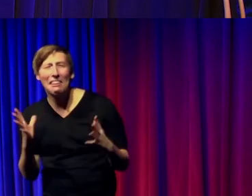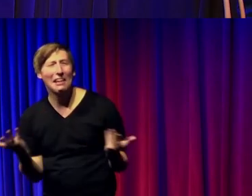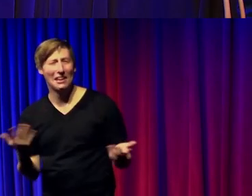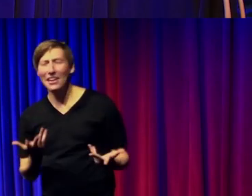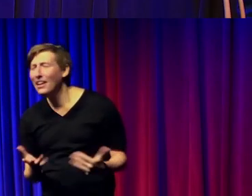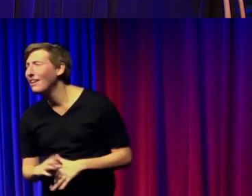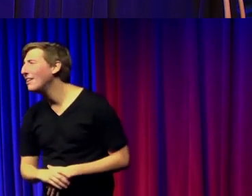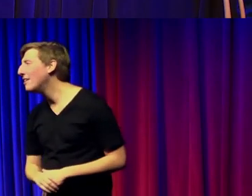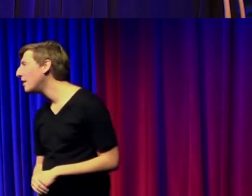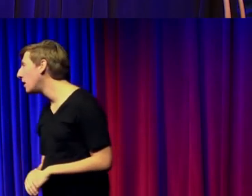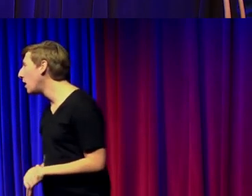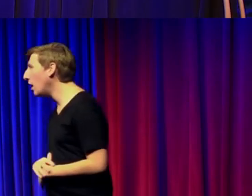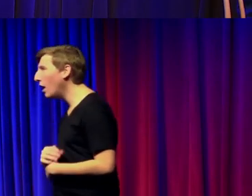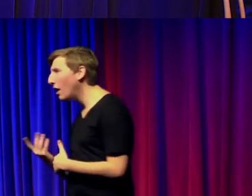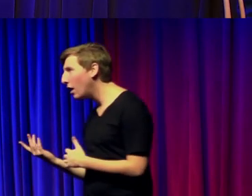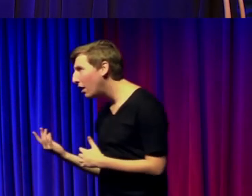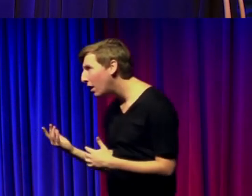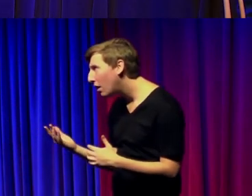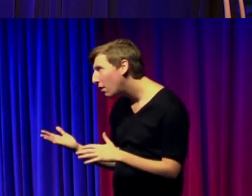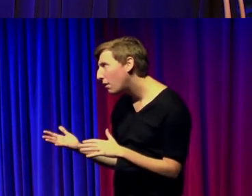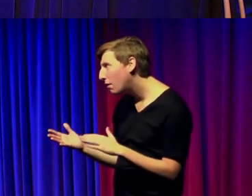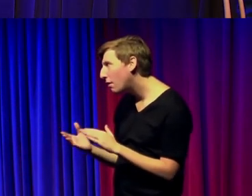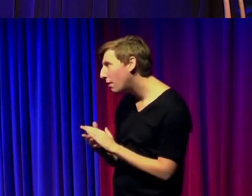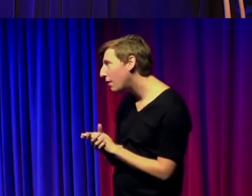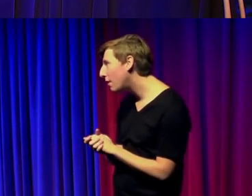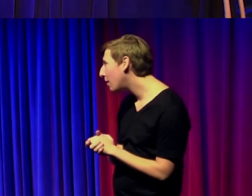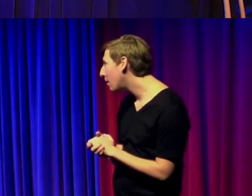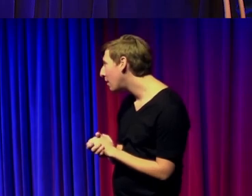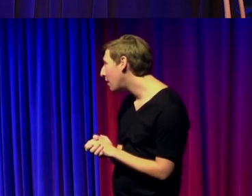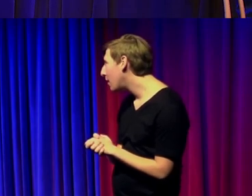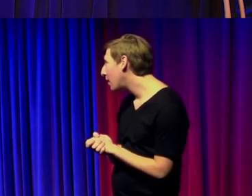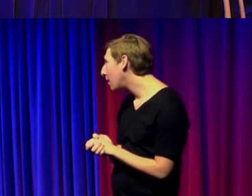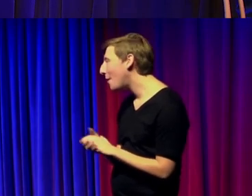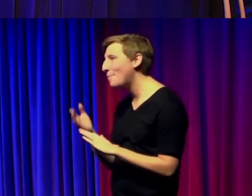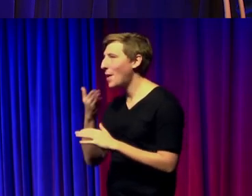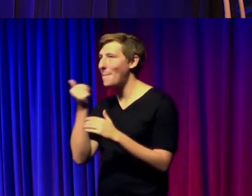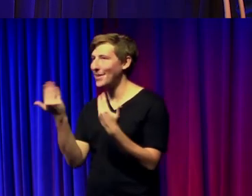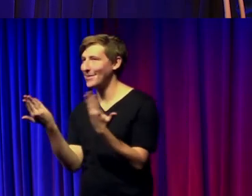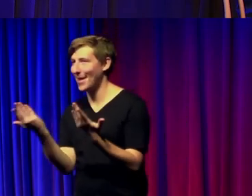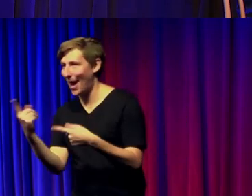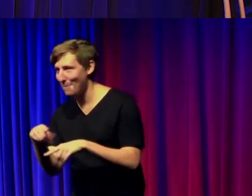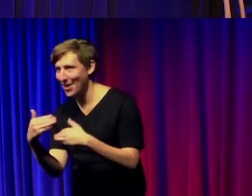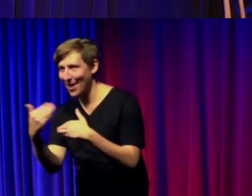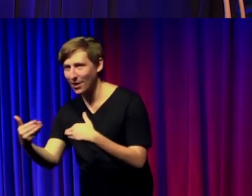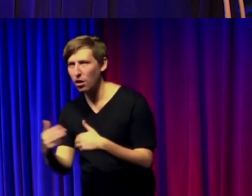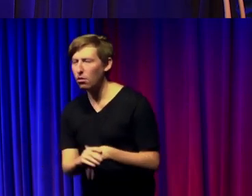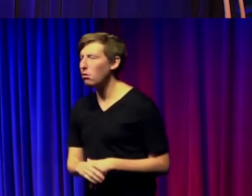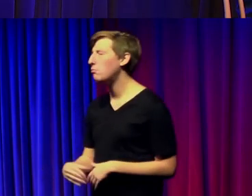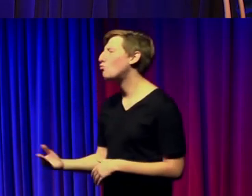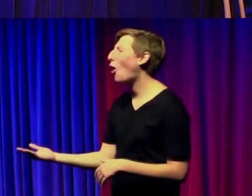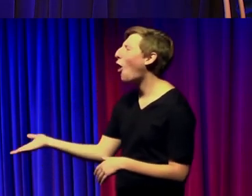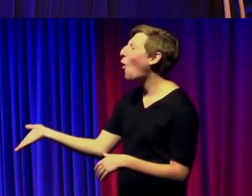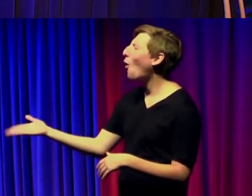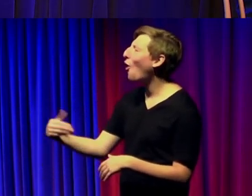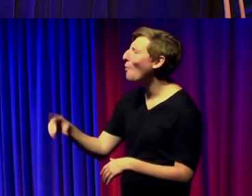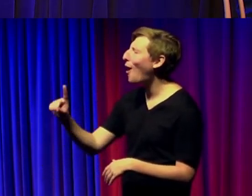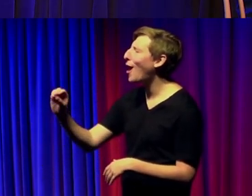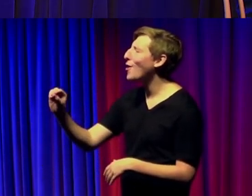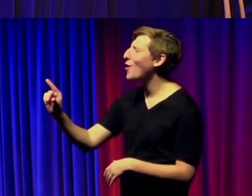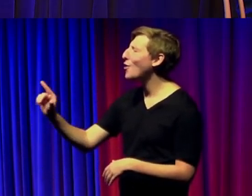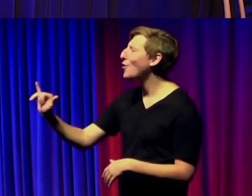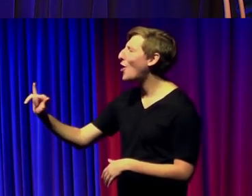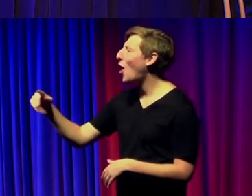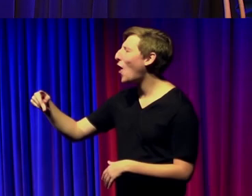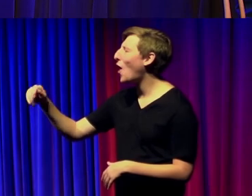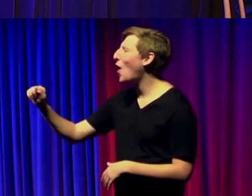anything. And he was like, it's the best thing in the world to me, which was, oh, come on, Dolly Parton, you're too pretty